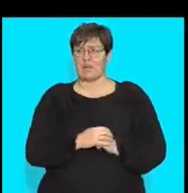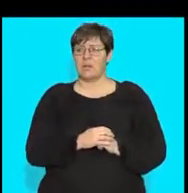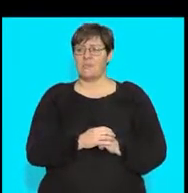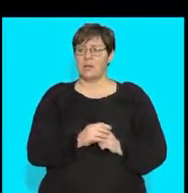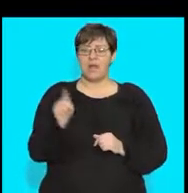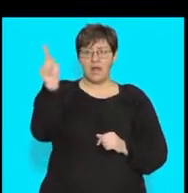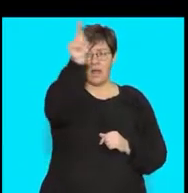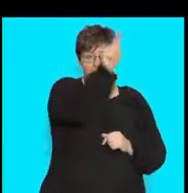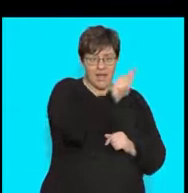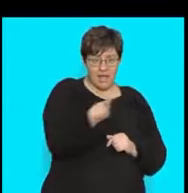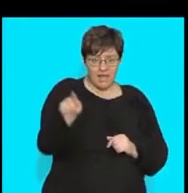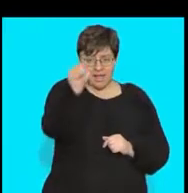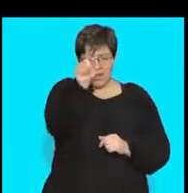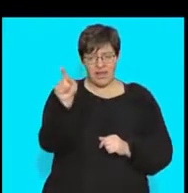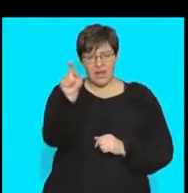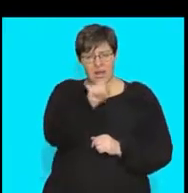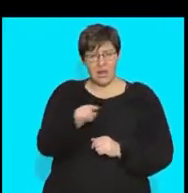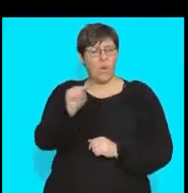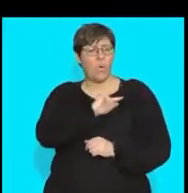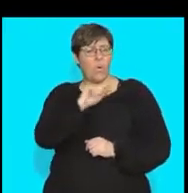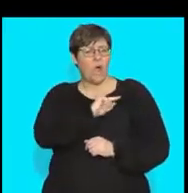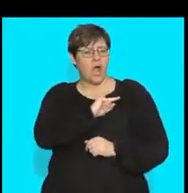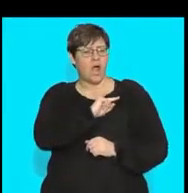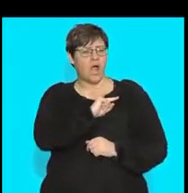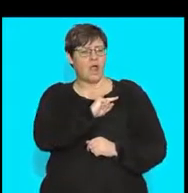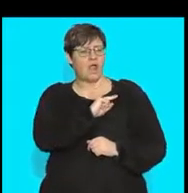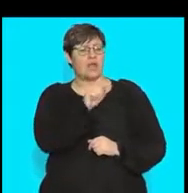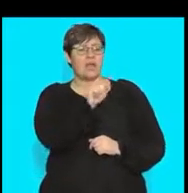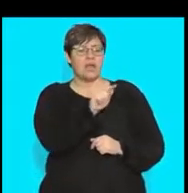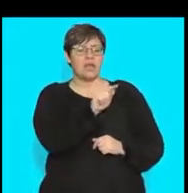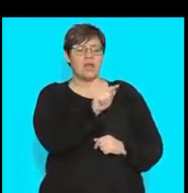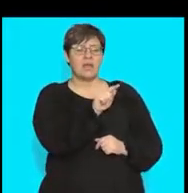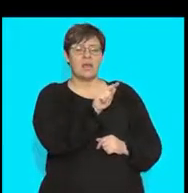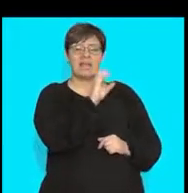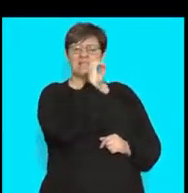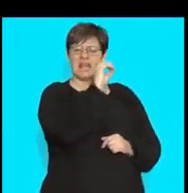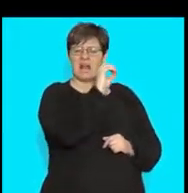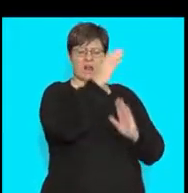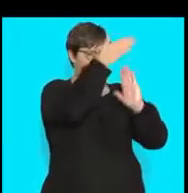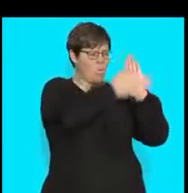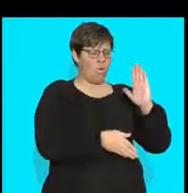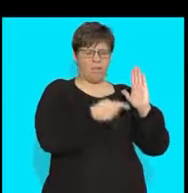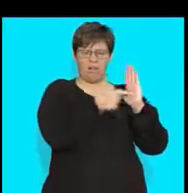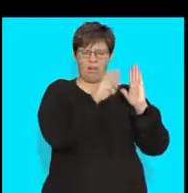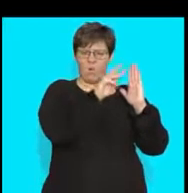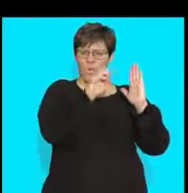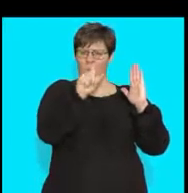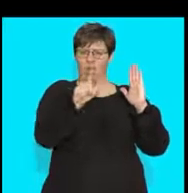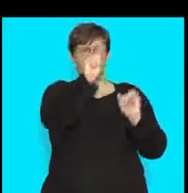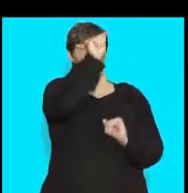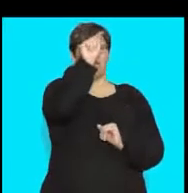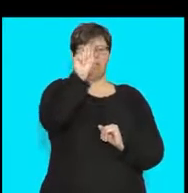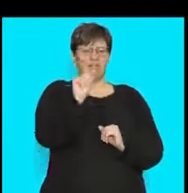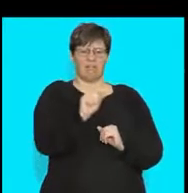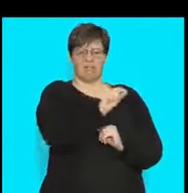circled these diagrams, the reason why the cell wall is in a dotted line is because the cell